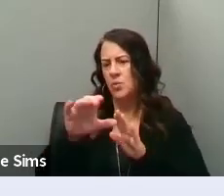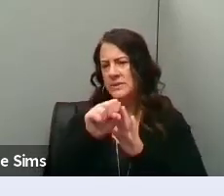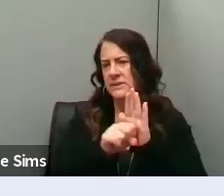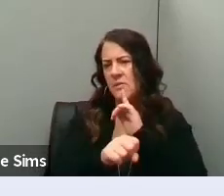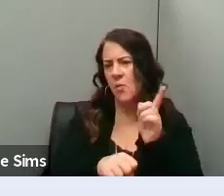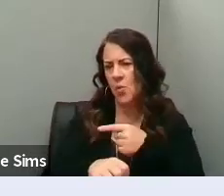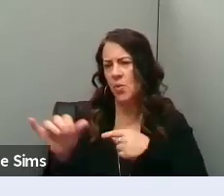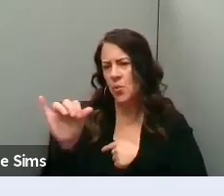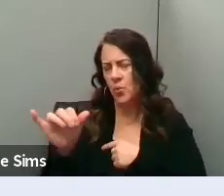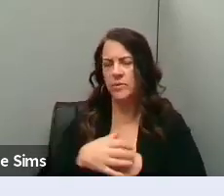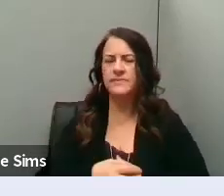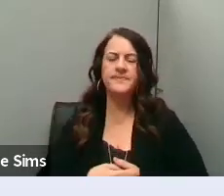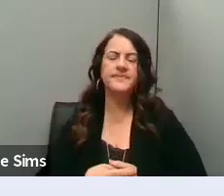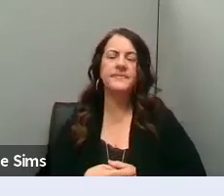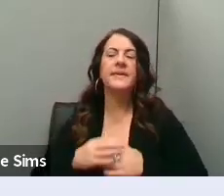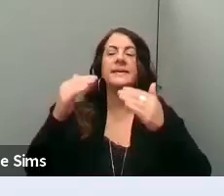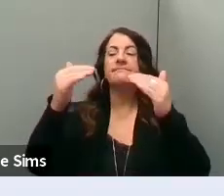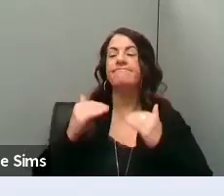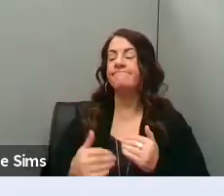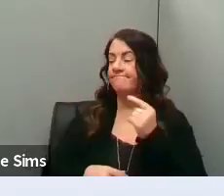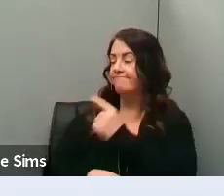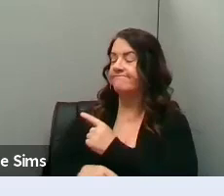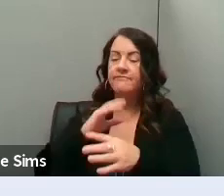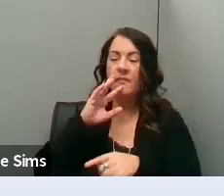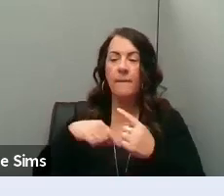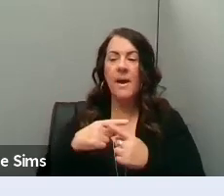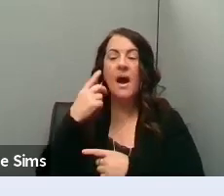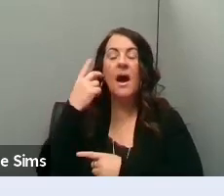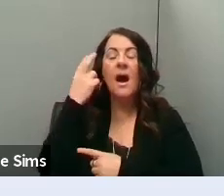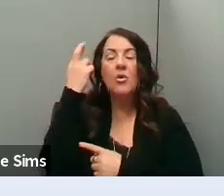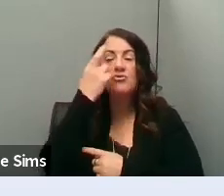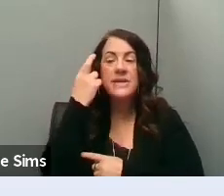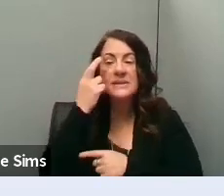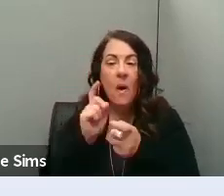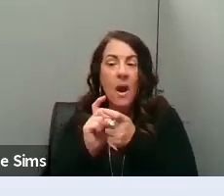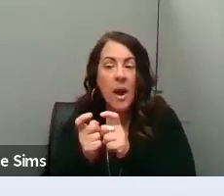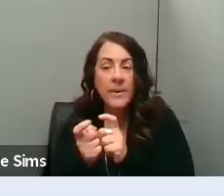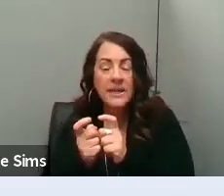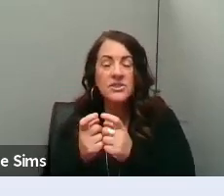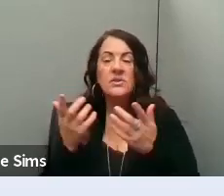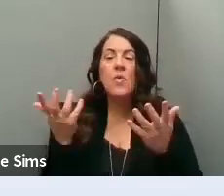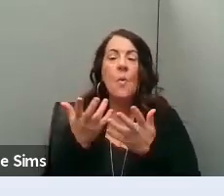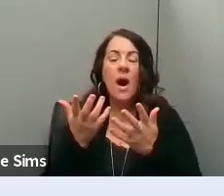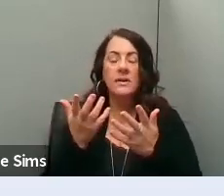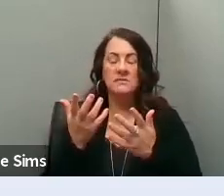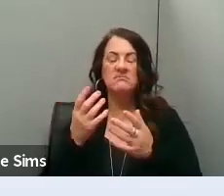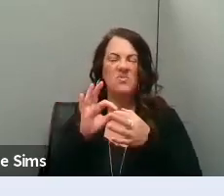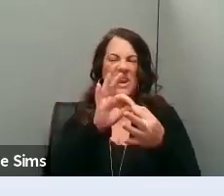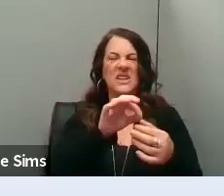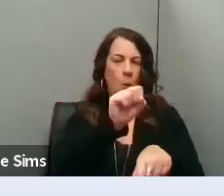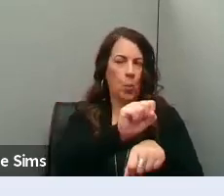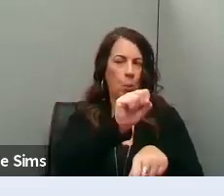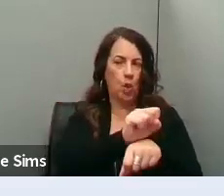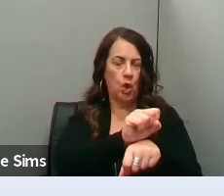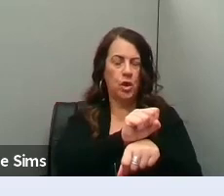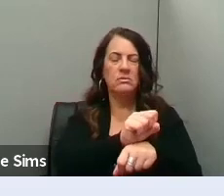So now I'm going to go a little bit more about go in a little bit more depth about reasonable accommodations in the workplace during